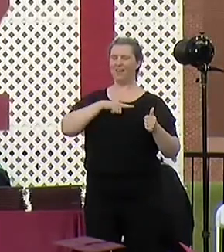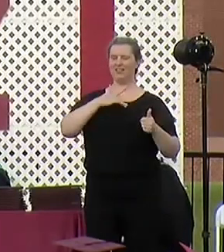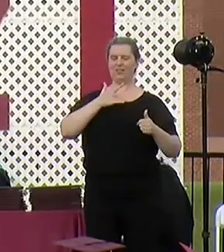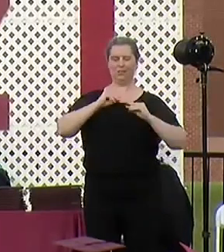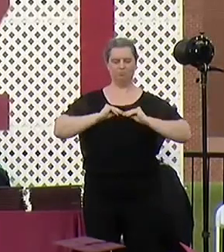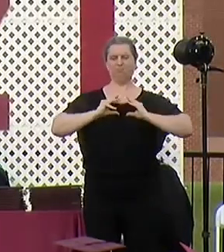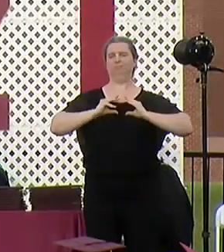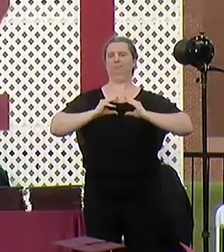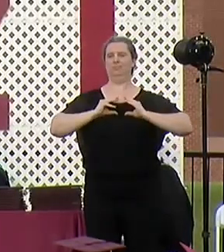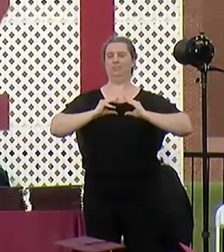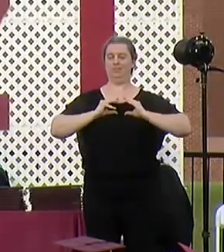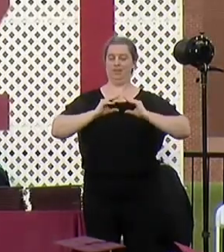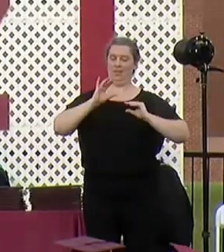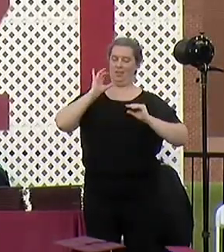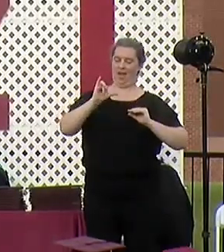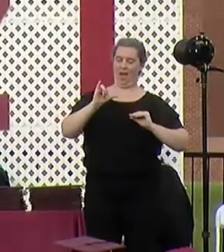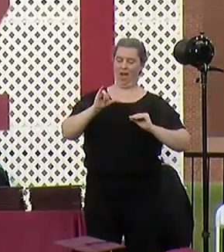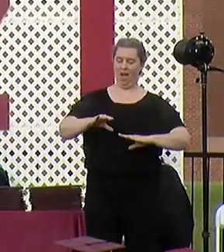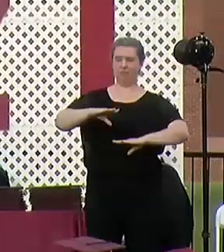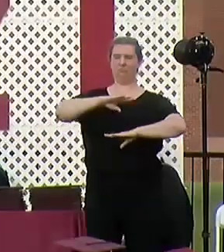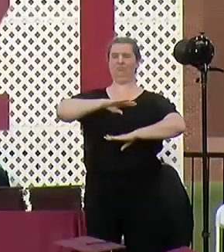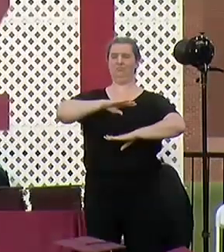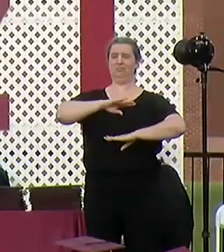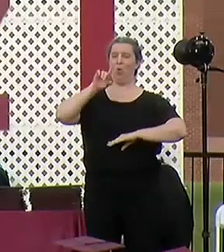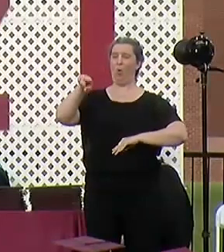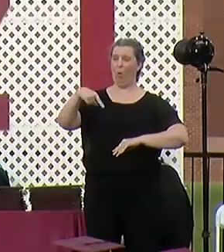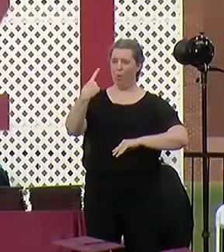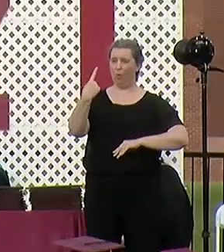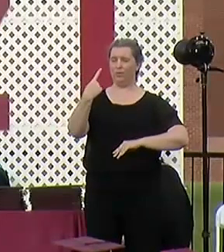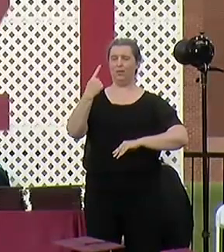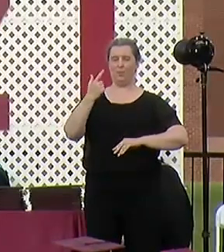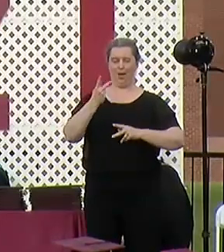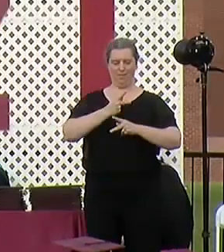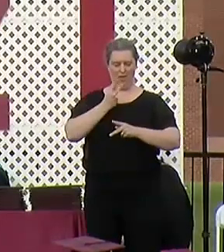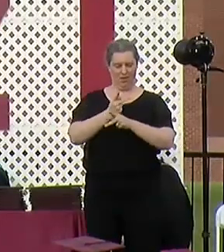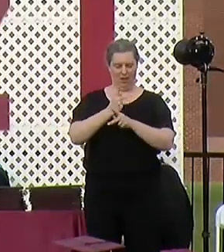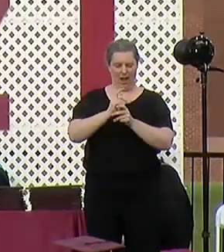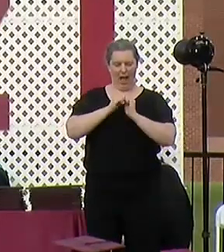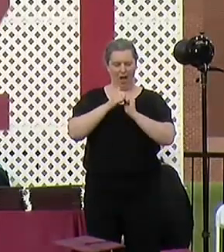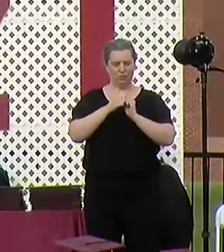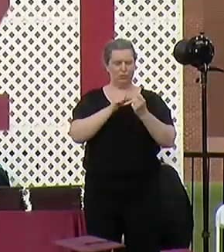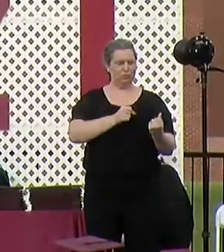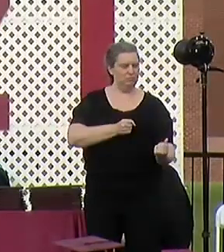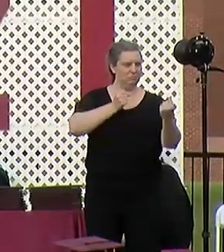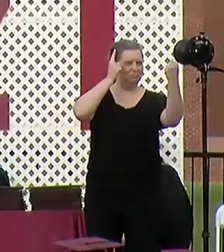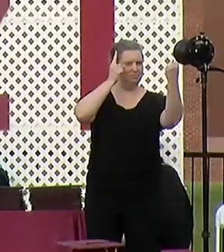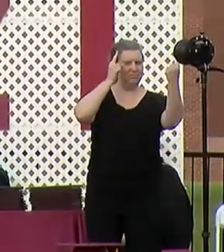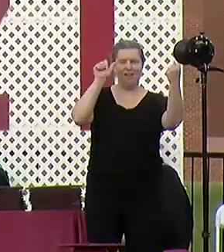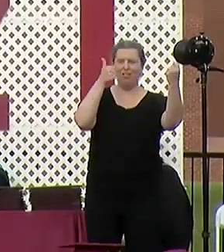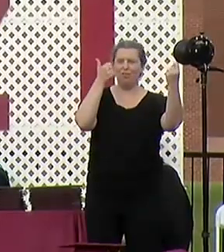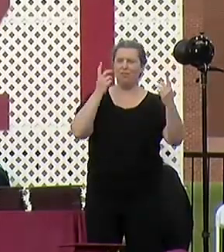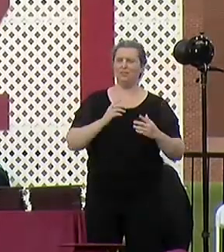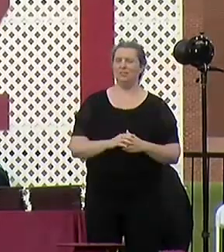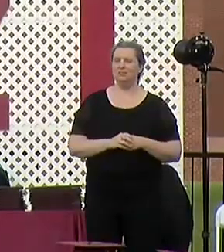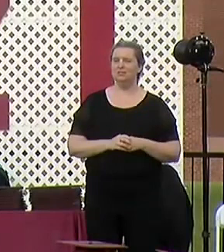paradox is that we become fulfilled only by emptying ourselves for others. What Tennyson, in his